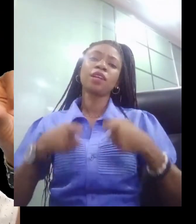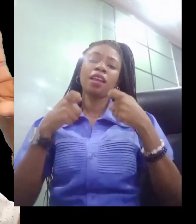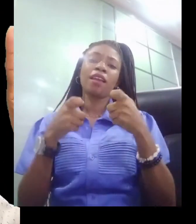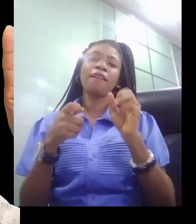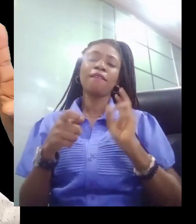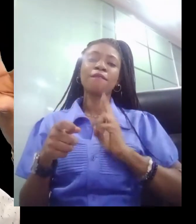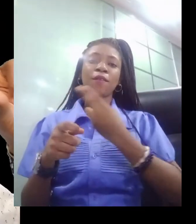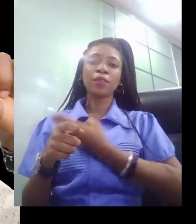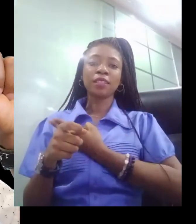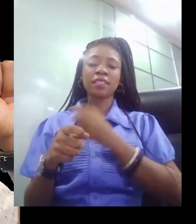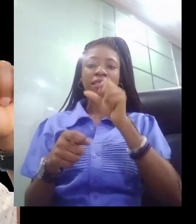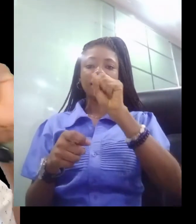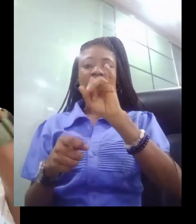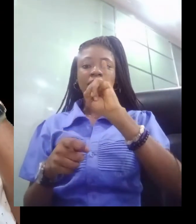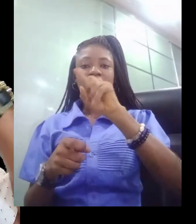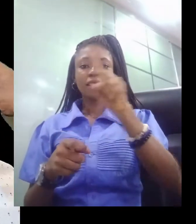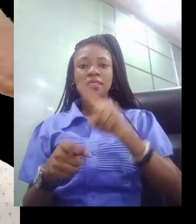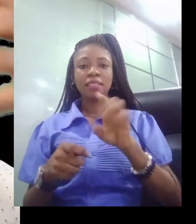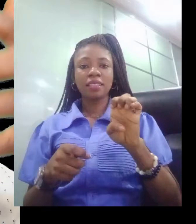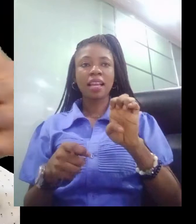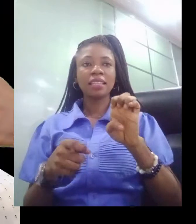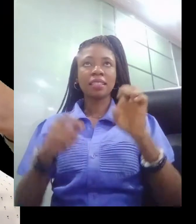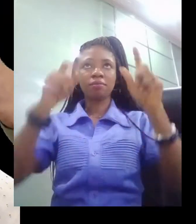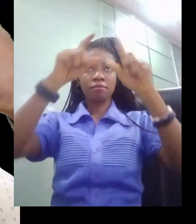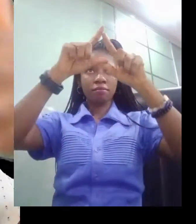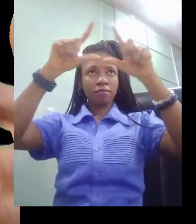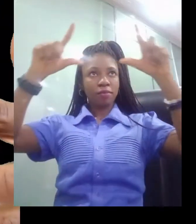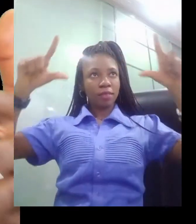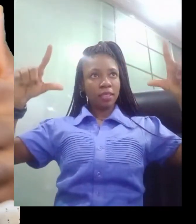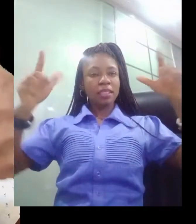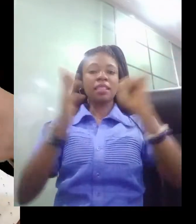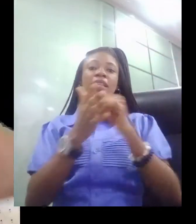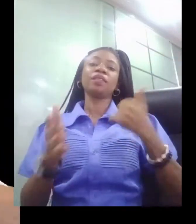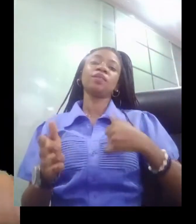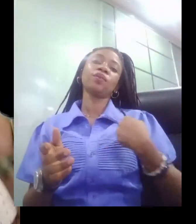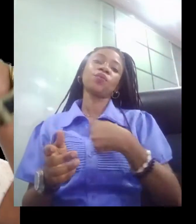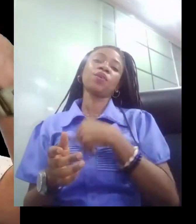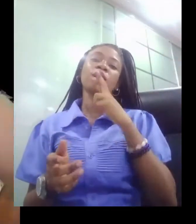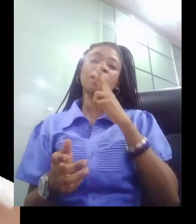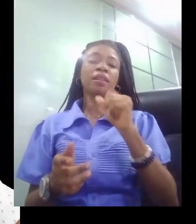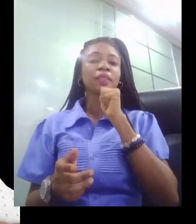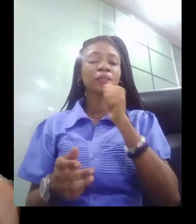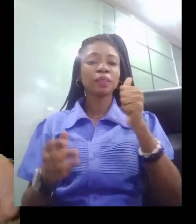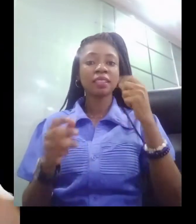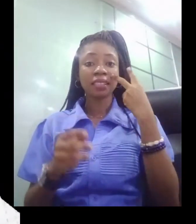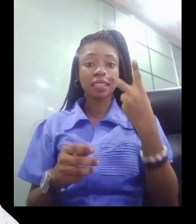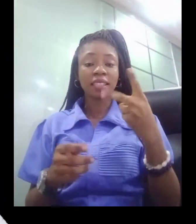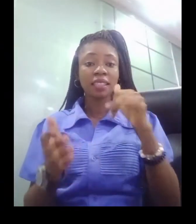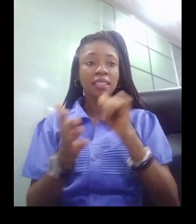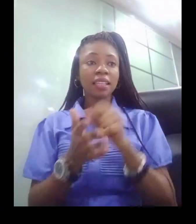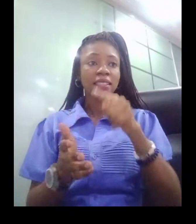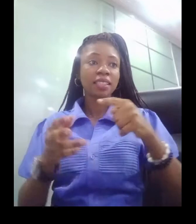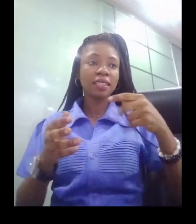or size of the thing we are not seeing that she is representing in her